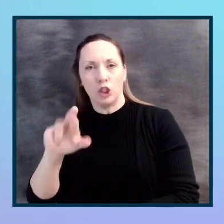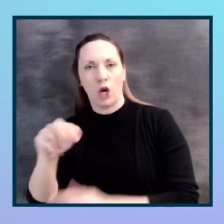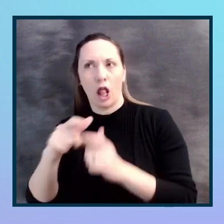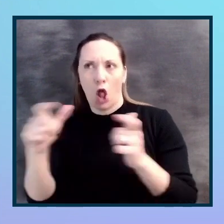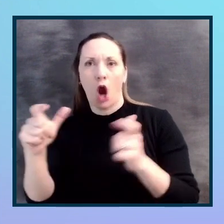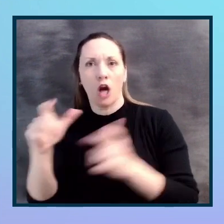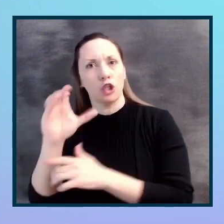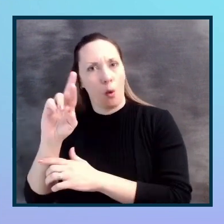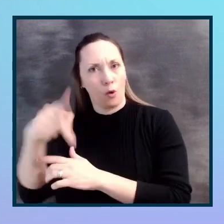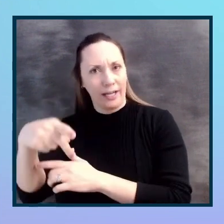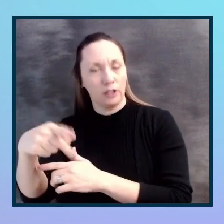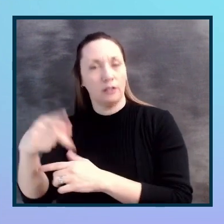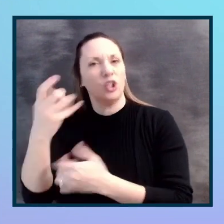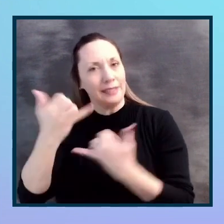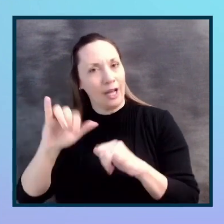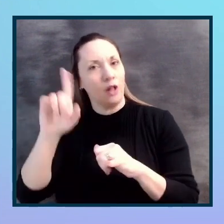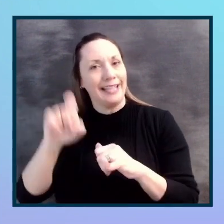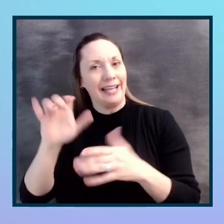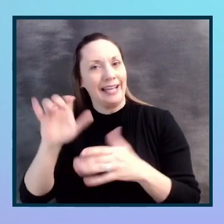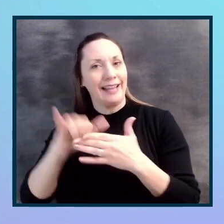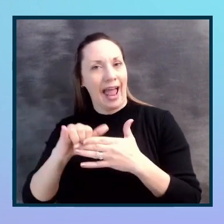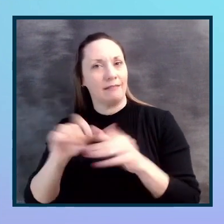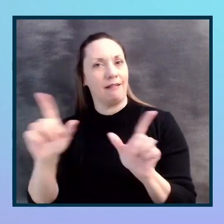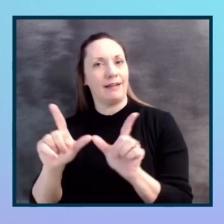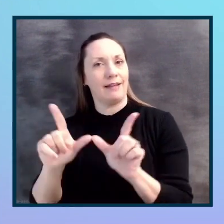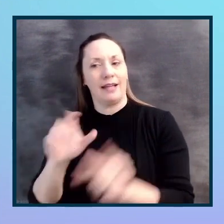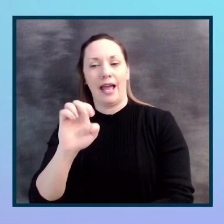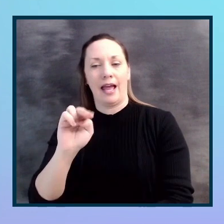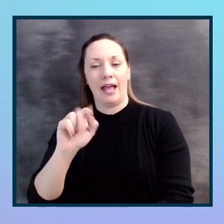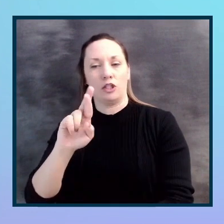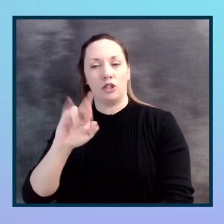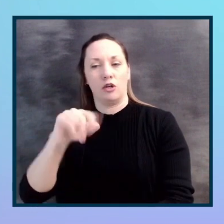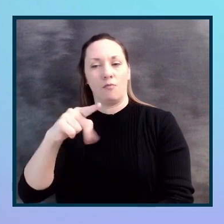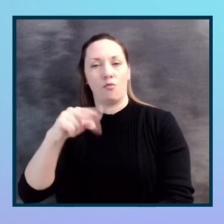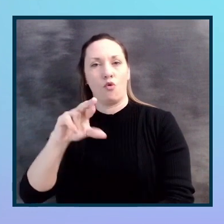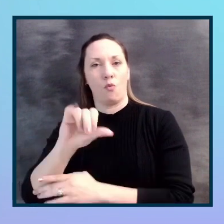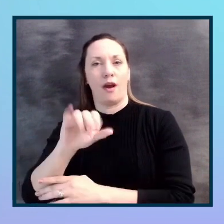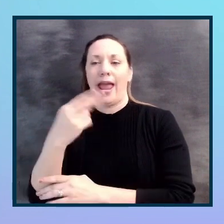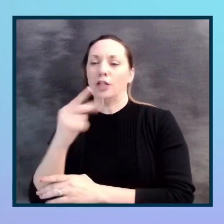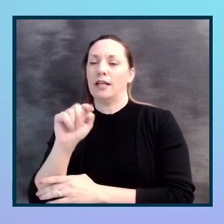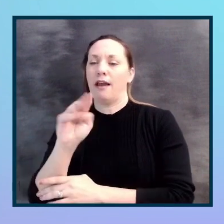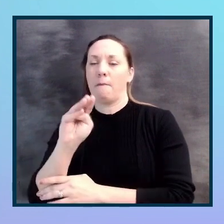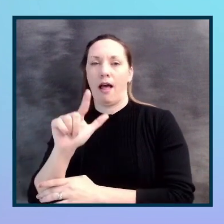that enterprise license? I think the HTML enterprise license.